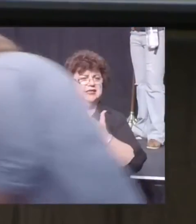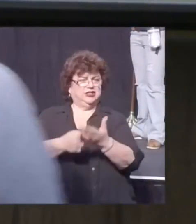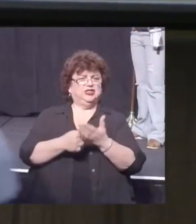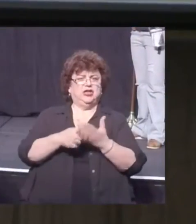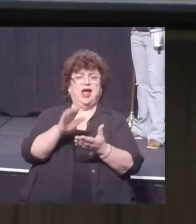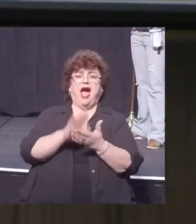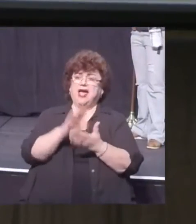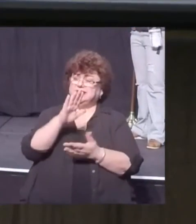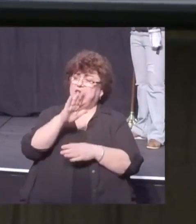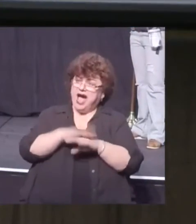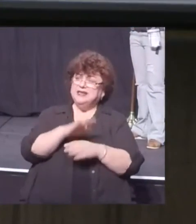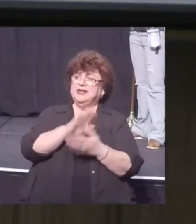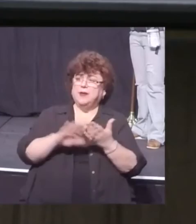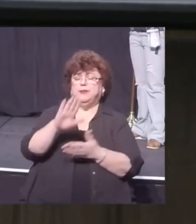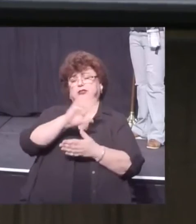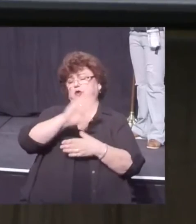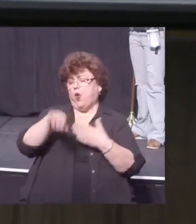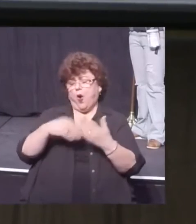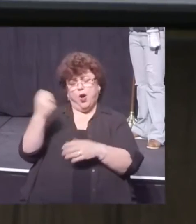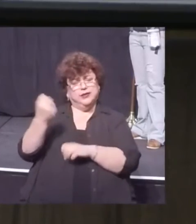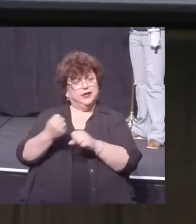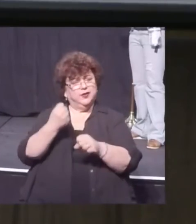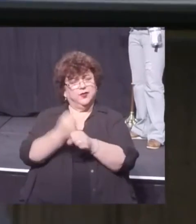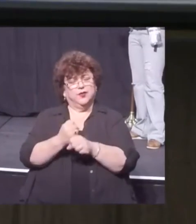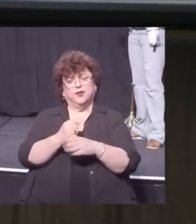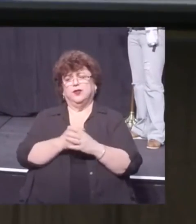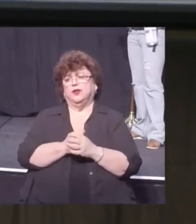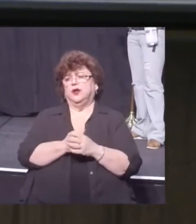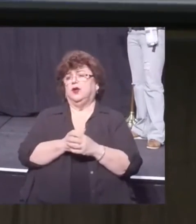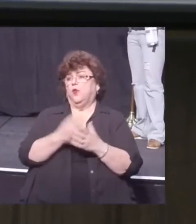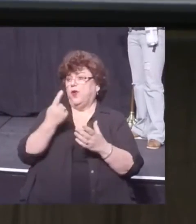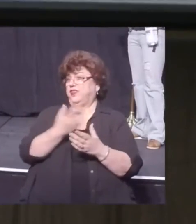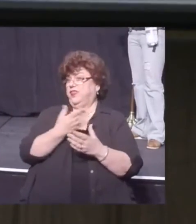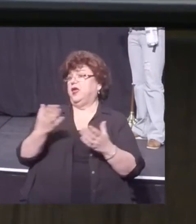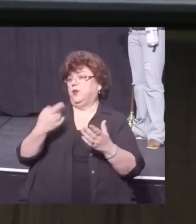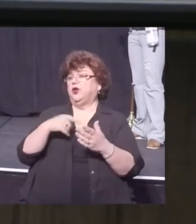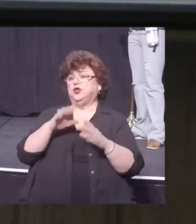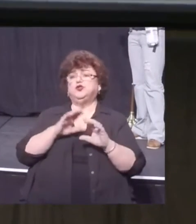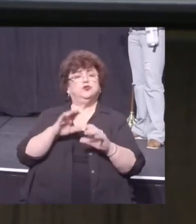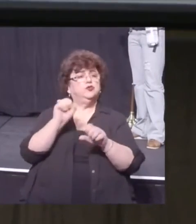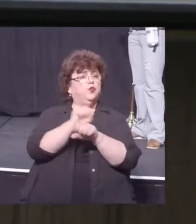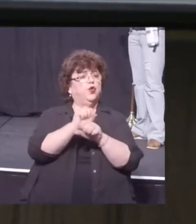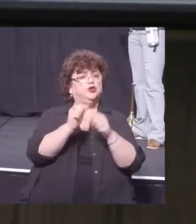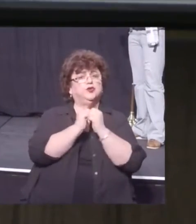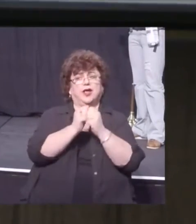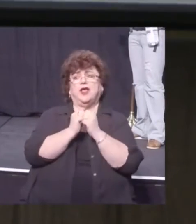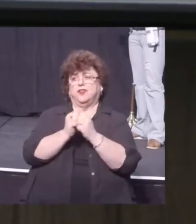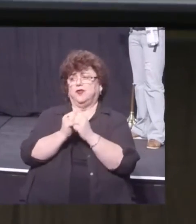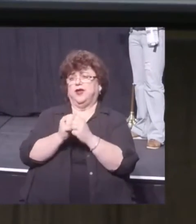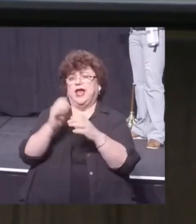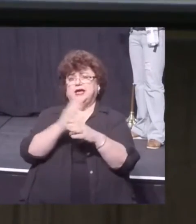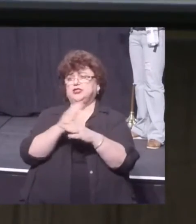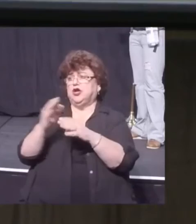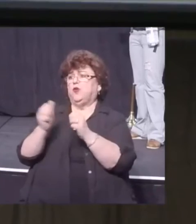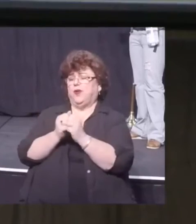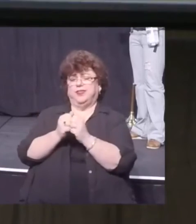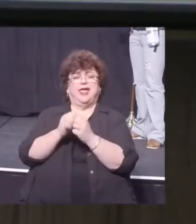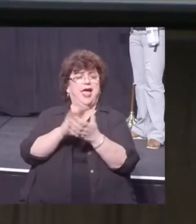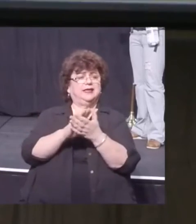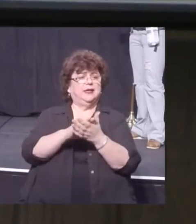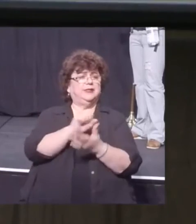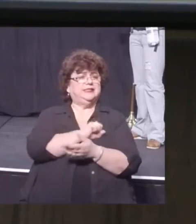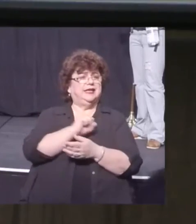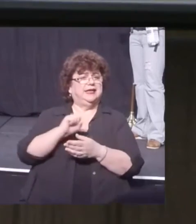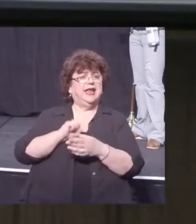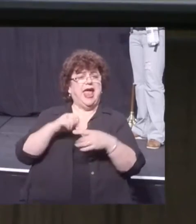our campus all year. And so one of the things that we will be looking to do, working with all of you, and I share this as well with the Academic